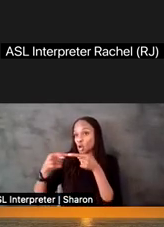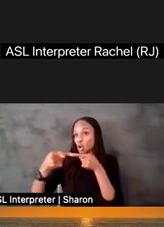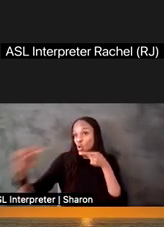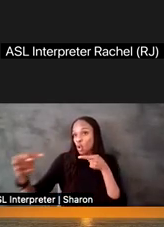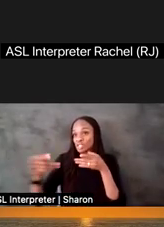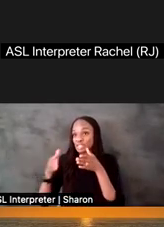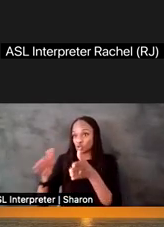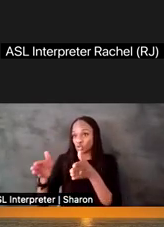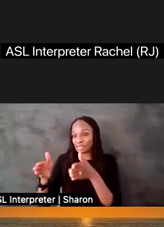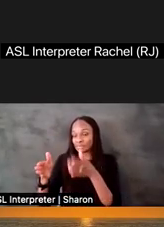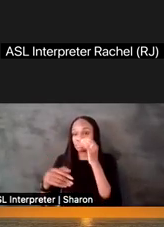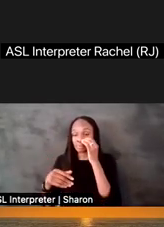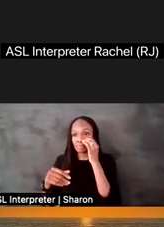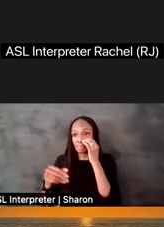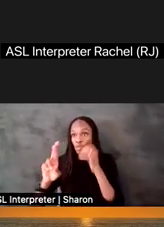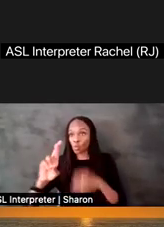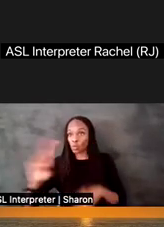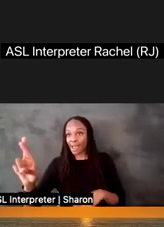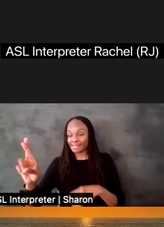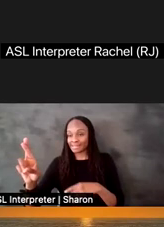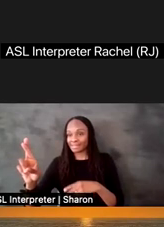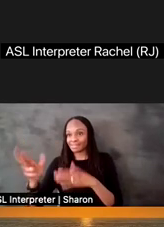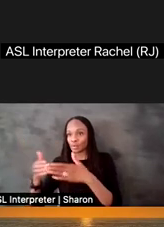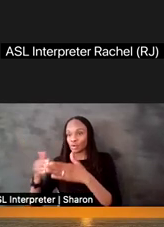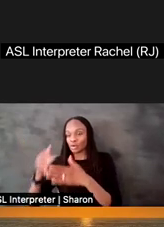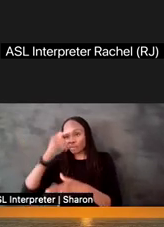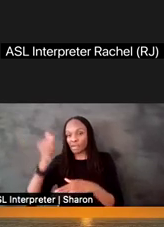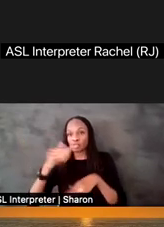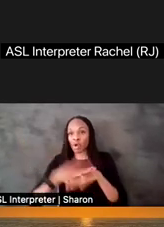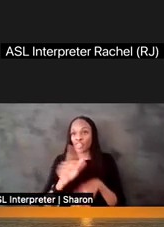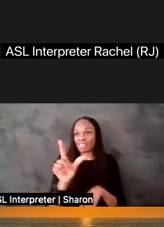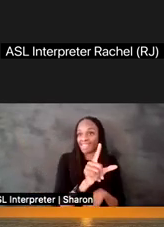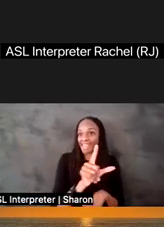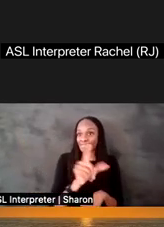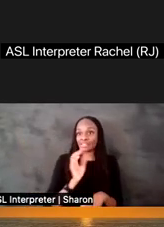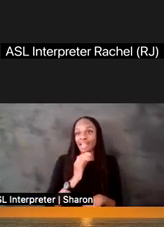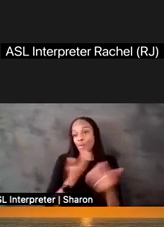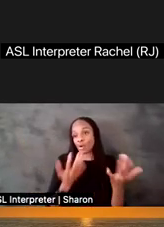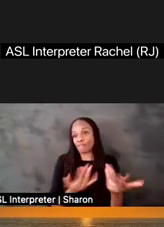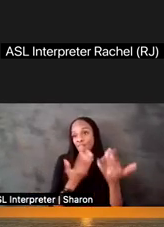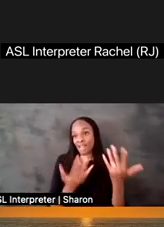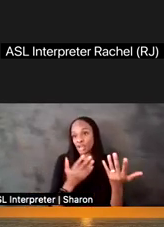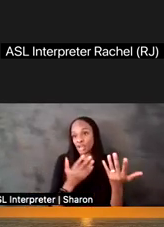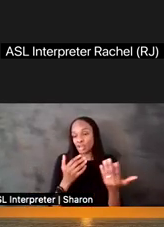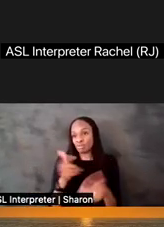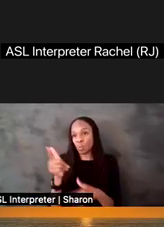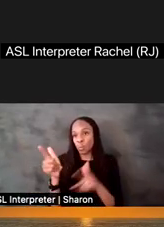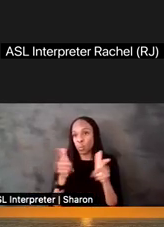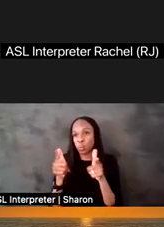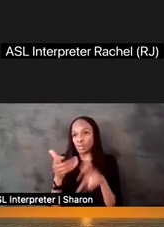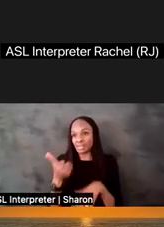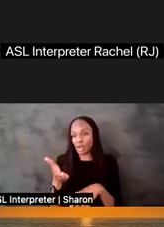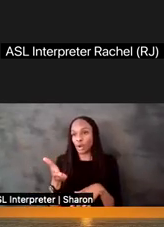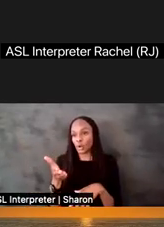and it's the right corner because across the street on the left corner is where our fire hydrant is. So teaching your